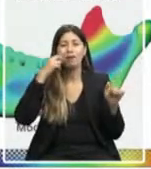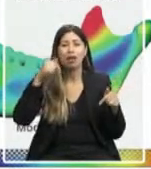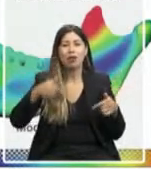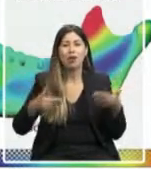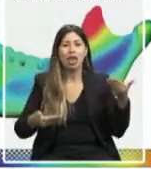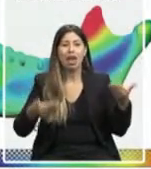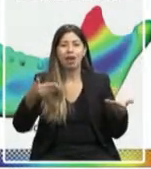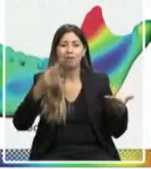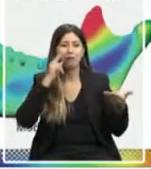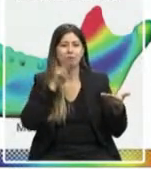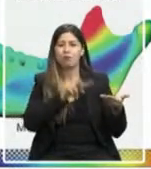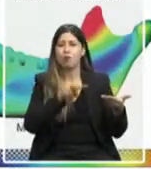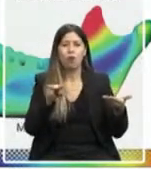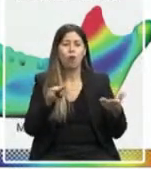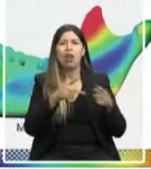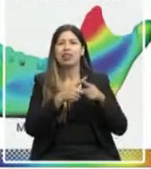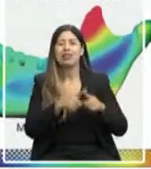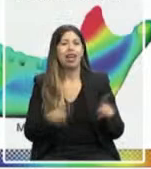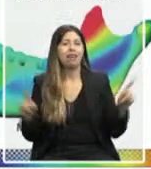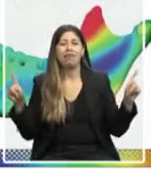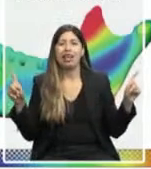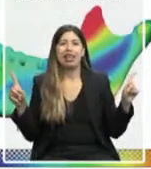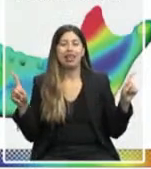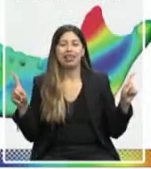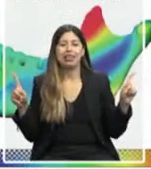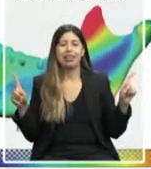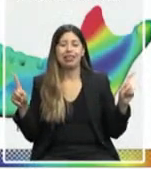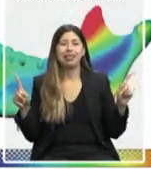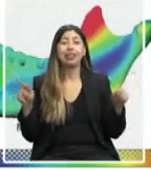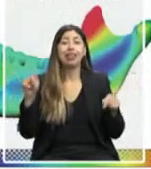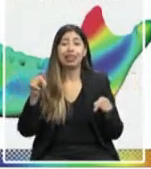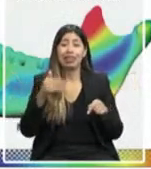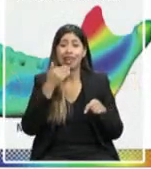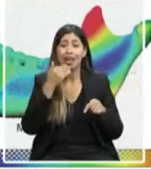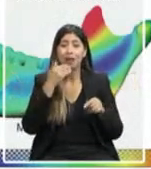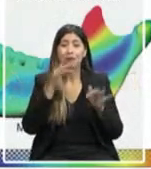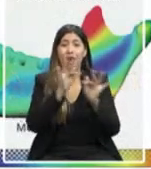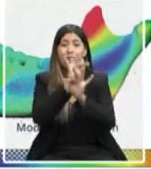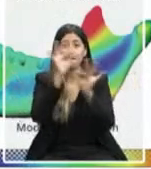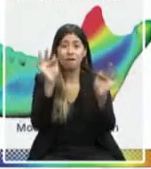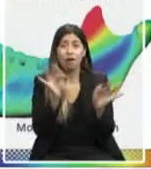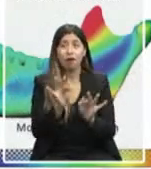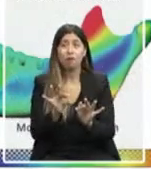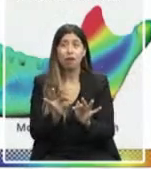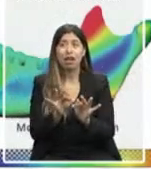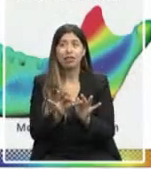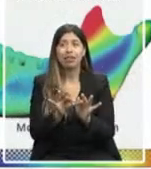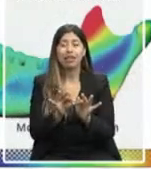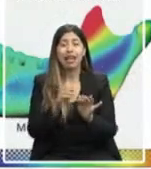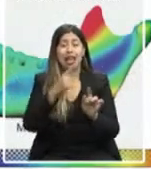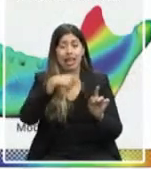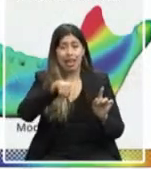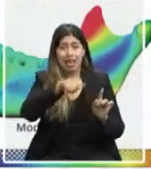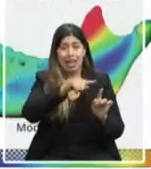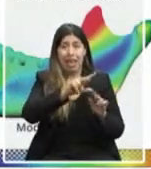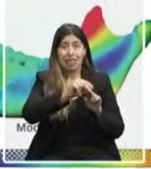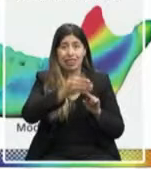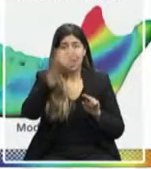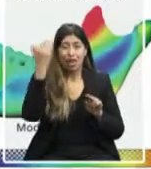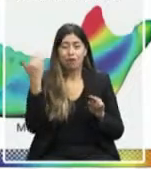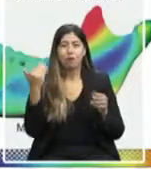significantly different, their shape actually looks like that of people